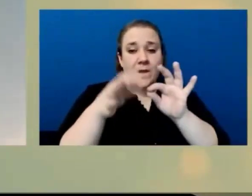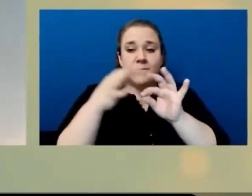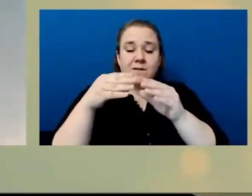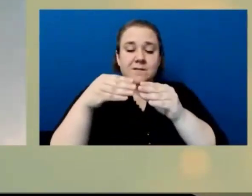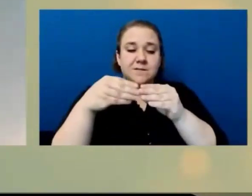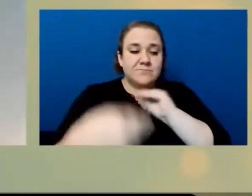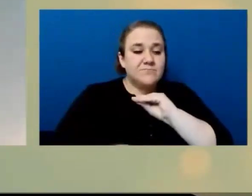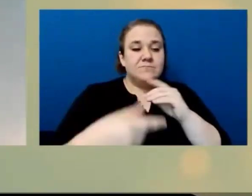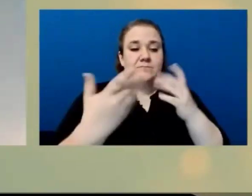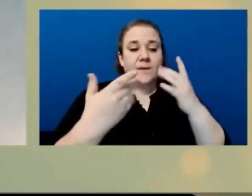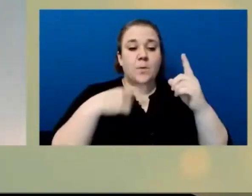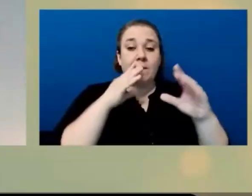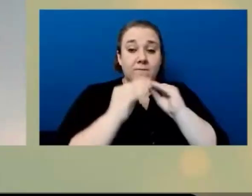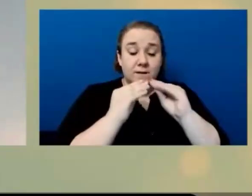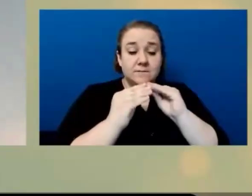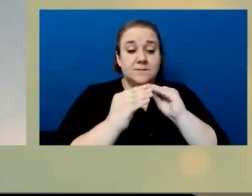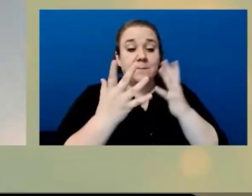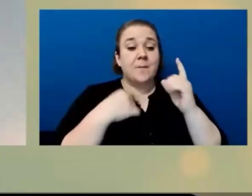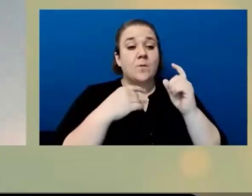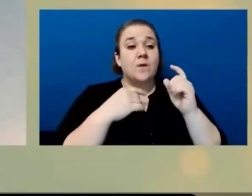more loss will unravel us?